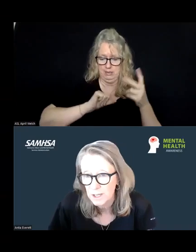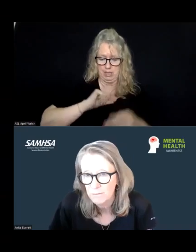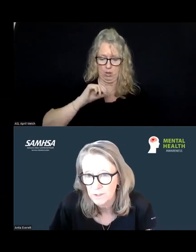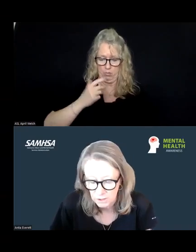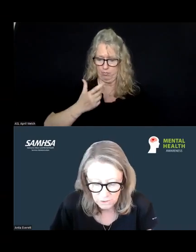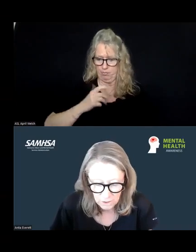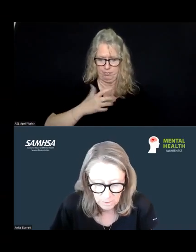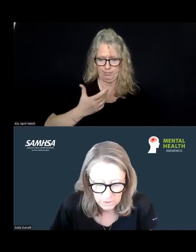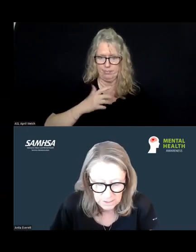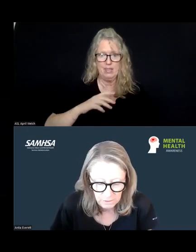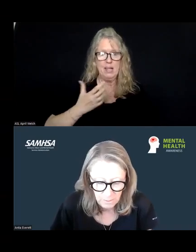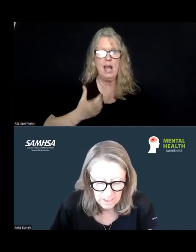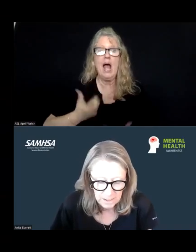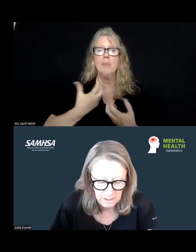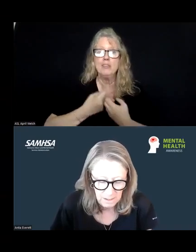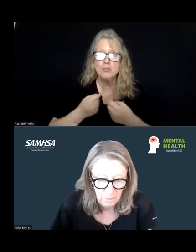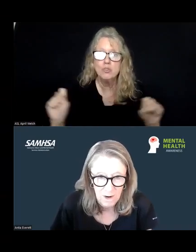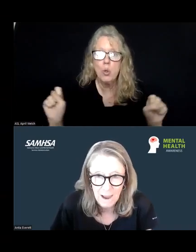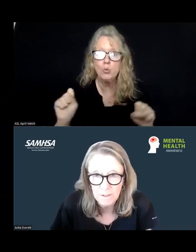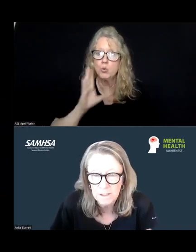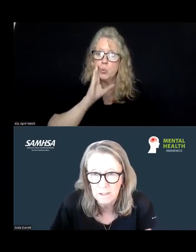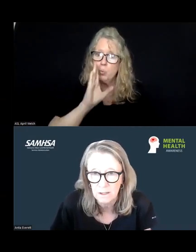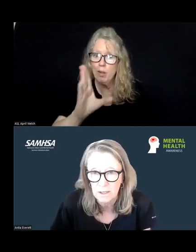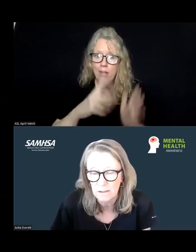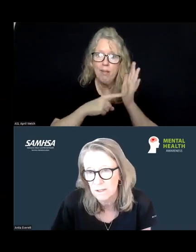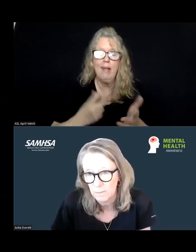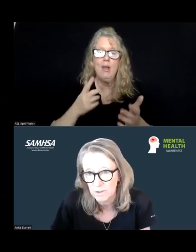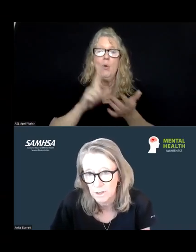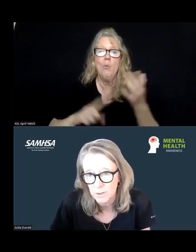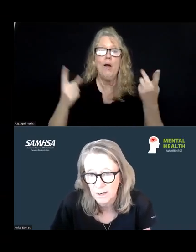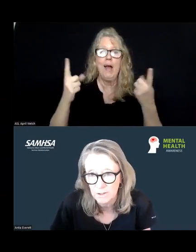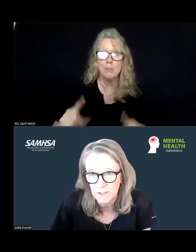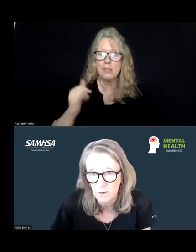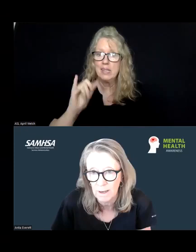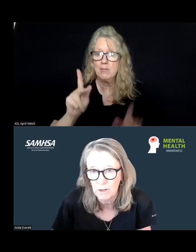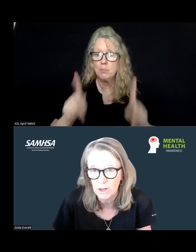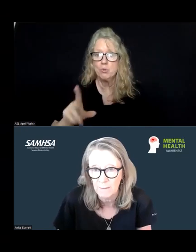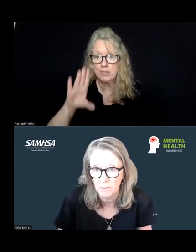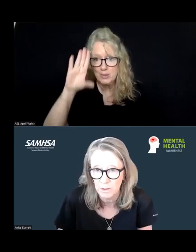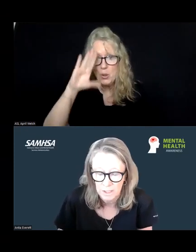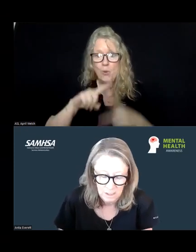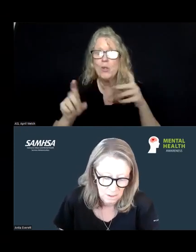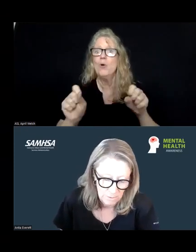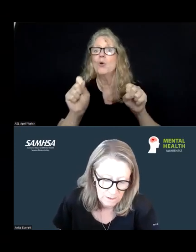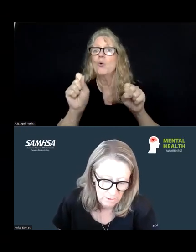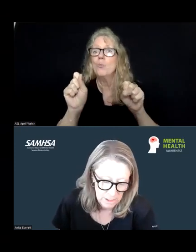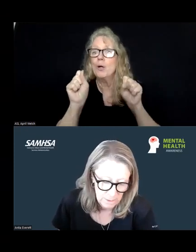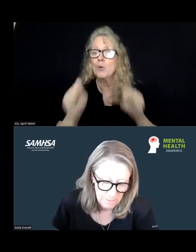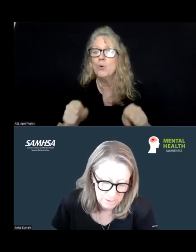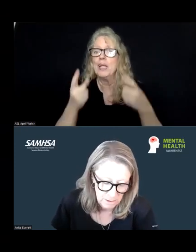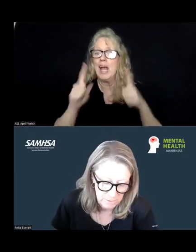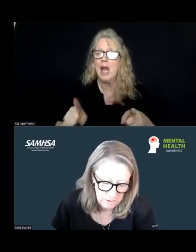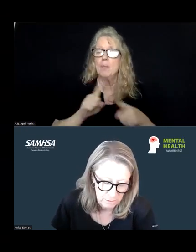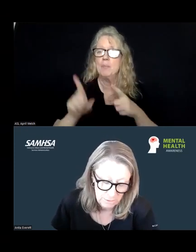how much self-disclosure a person is going to make, and what happens that a person knows about or doesn't know about could happen with what they